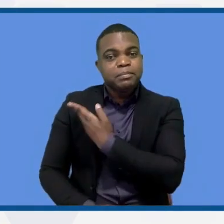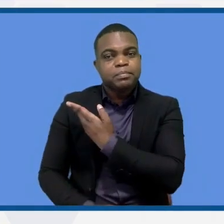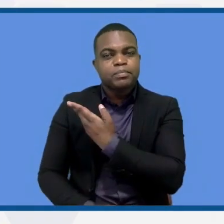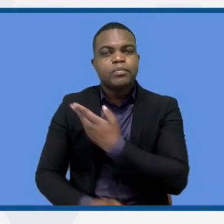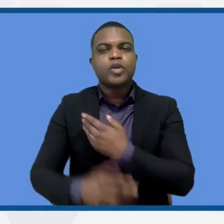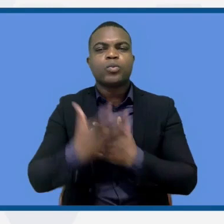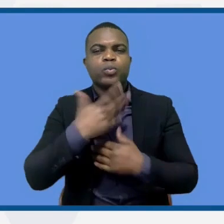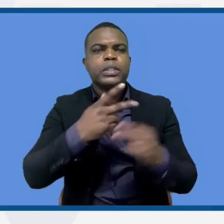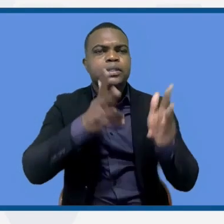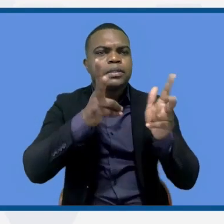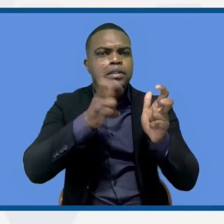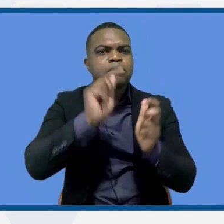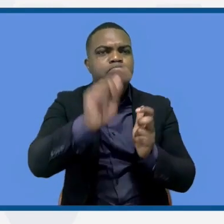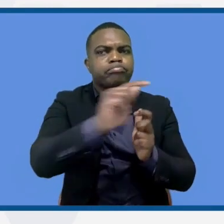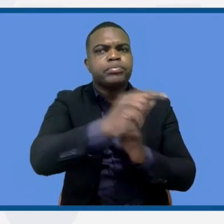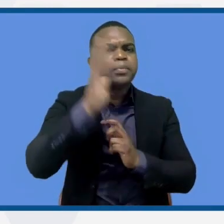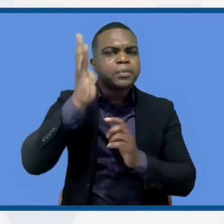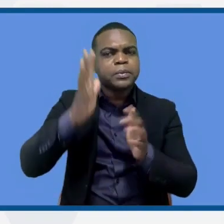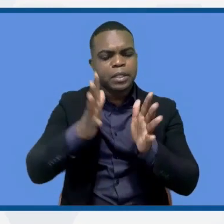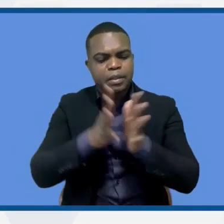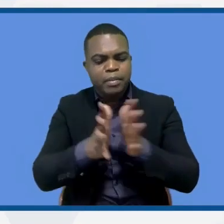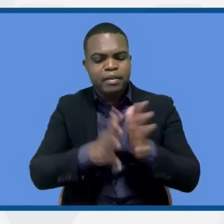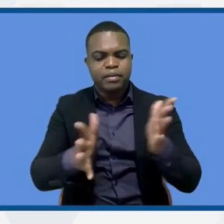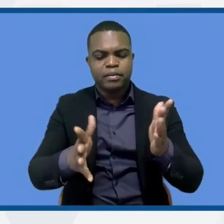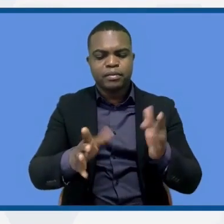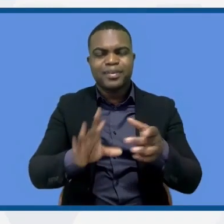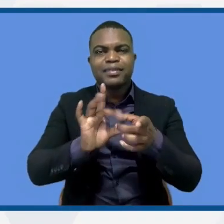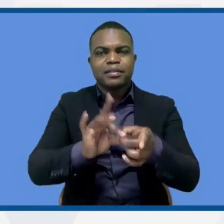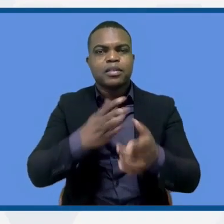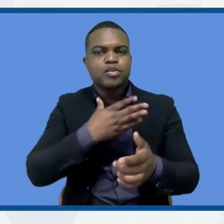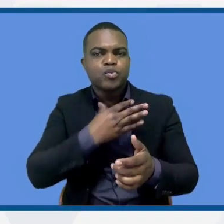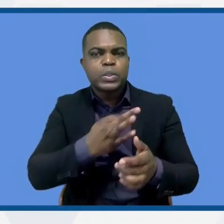massive impacts, floodings, storms, and this impacts